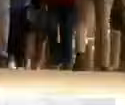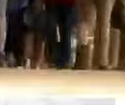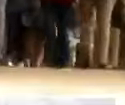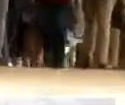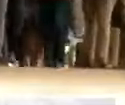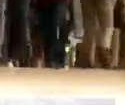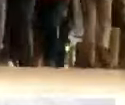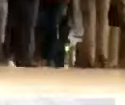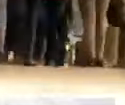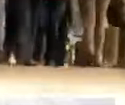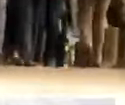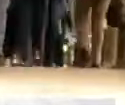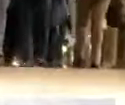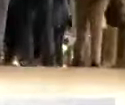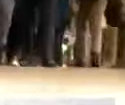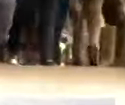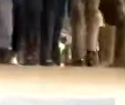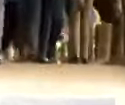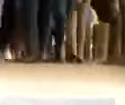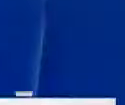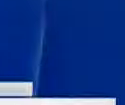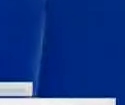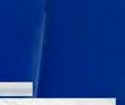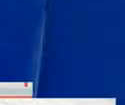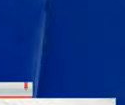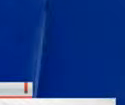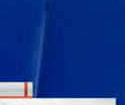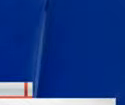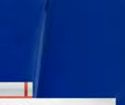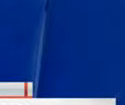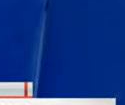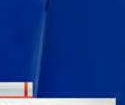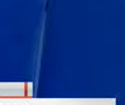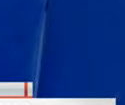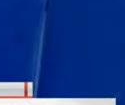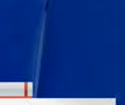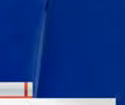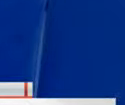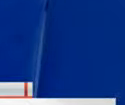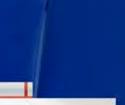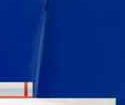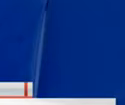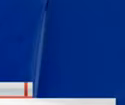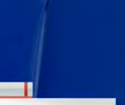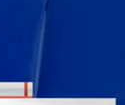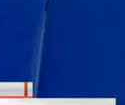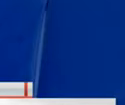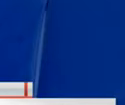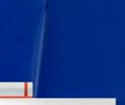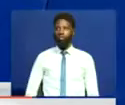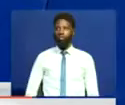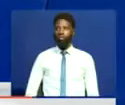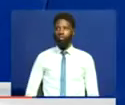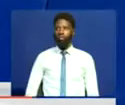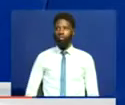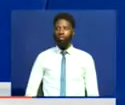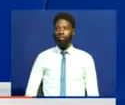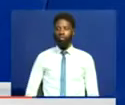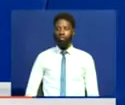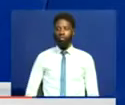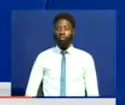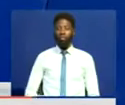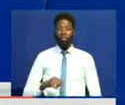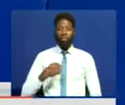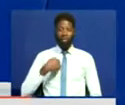route. Kaniambia tunaenda na hiyo ndo tufike haraka. Kasema hei, saini mapema na mtu atapenye ananipeleka. Haifai, but nili